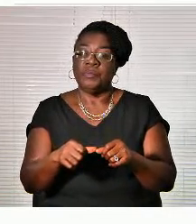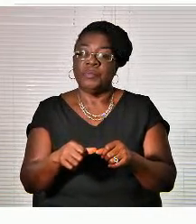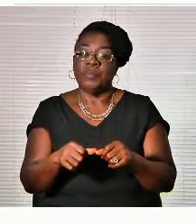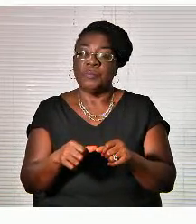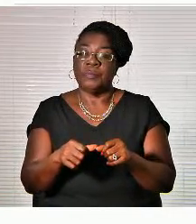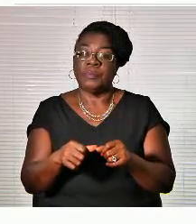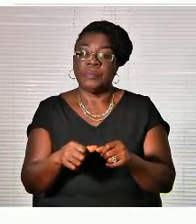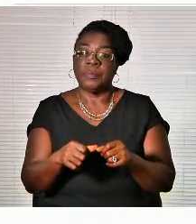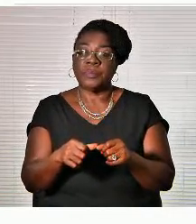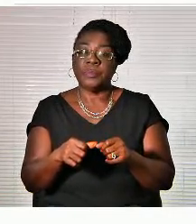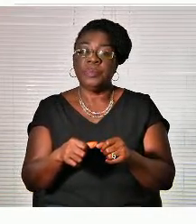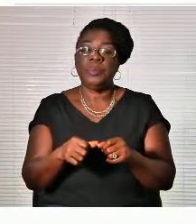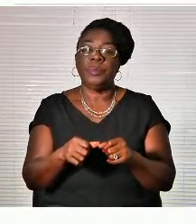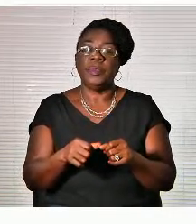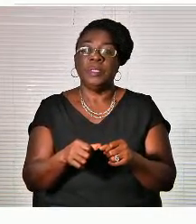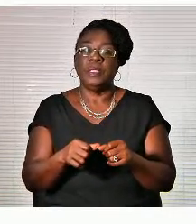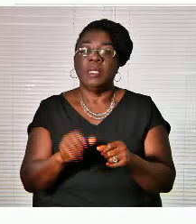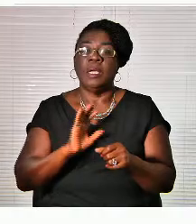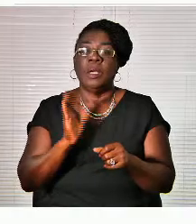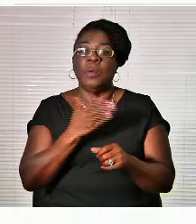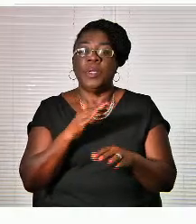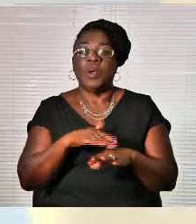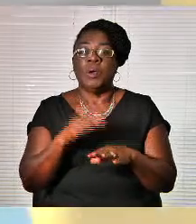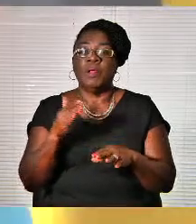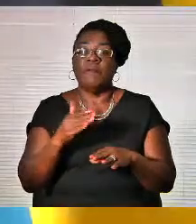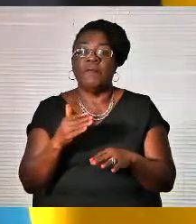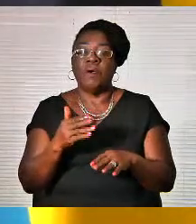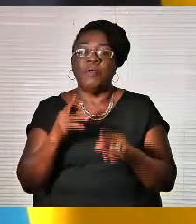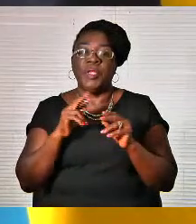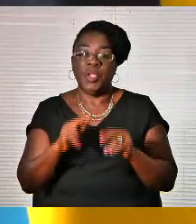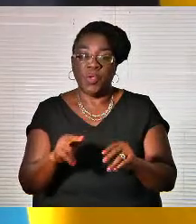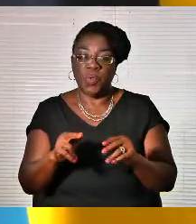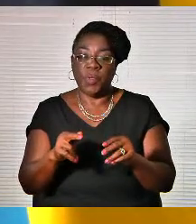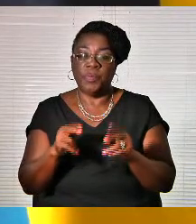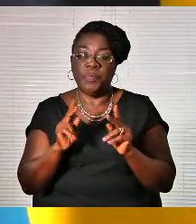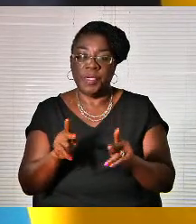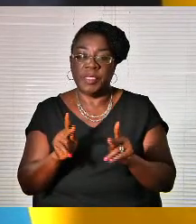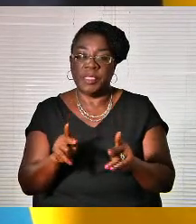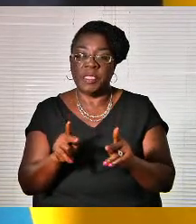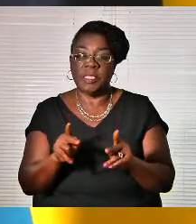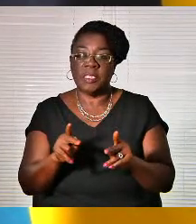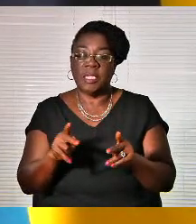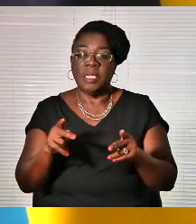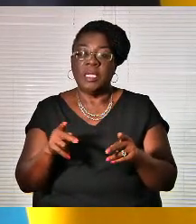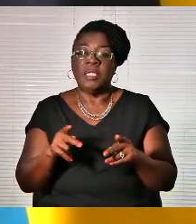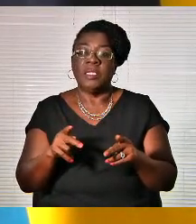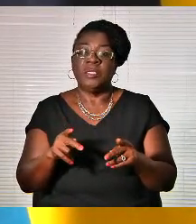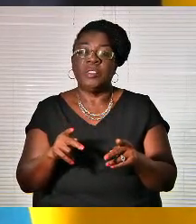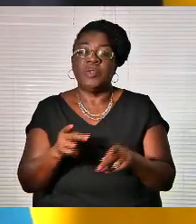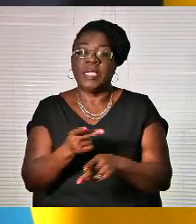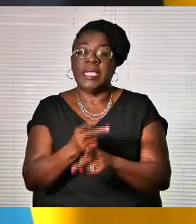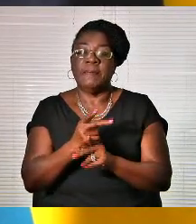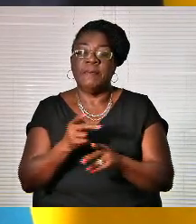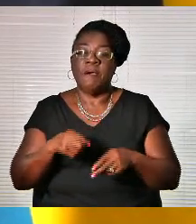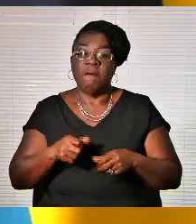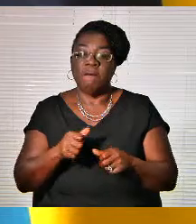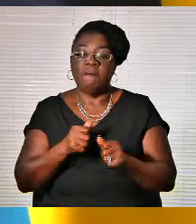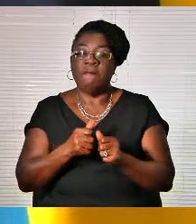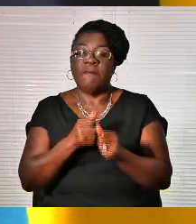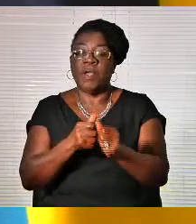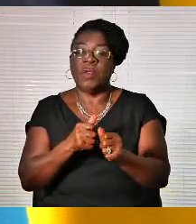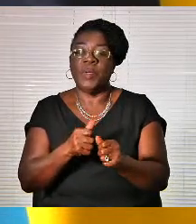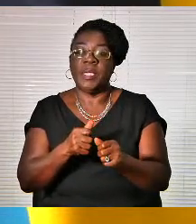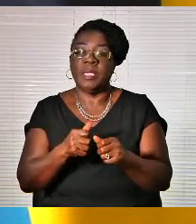Nonetheless, we call for renewed community adherence to the public measures in Abaco and in